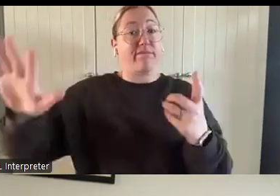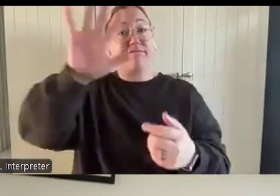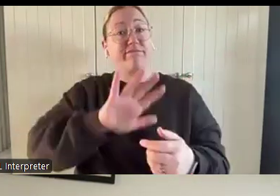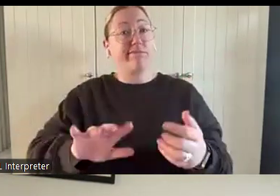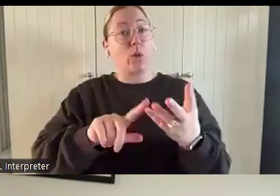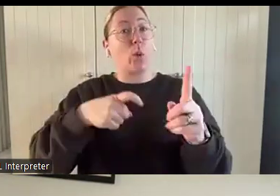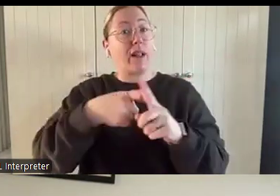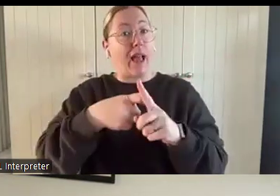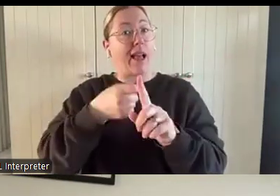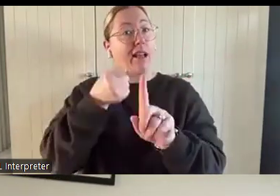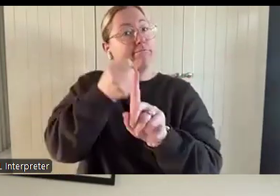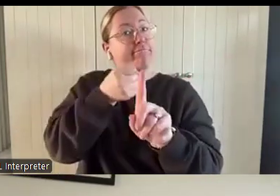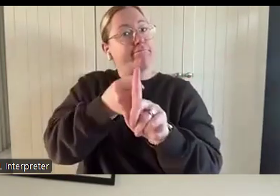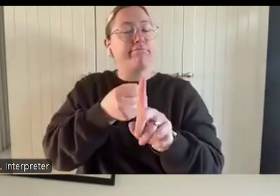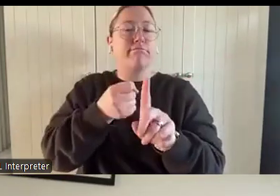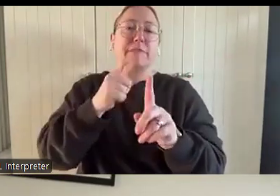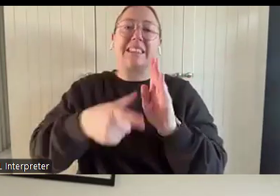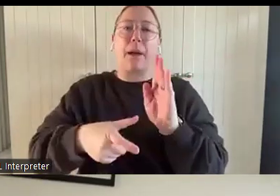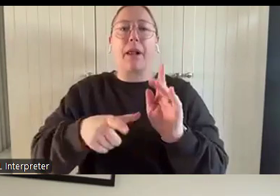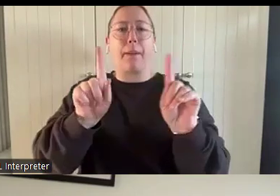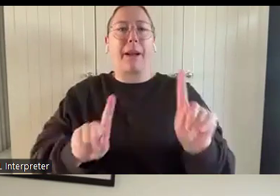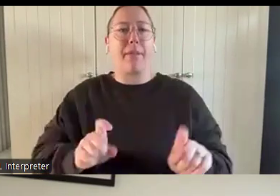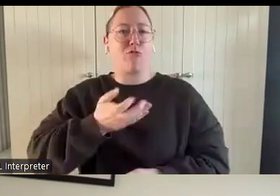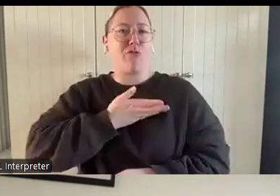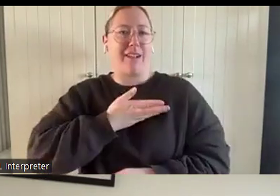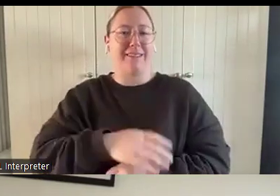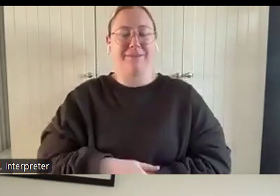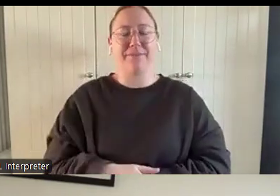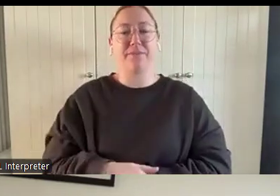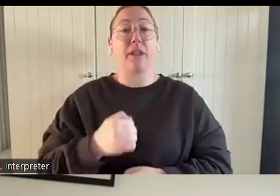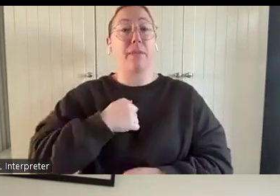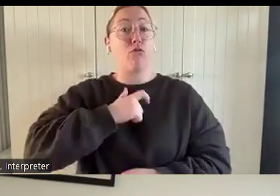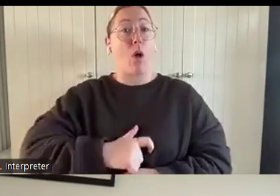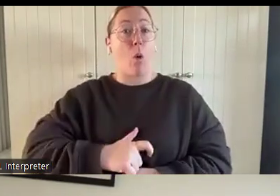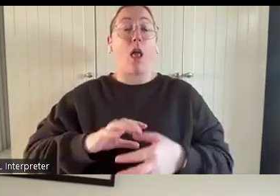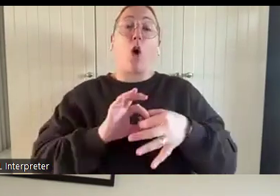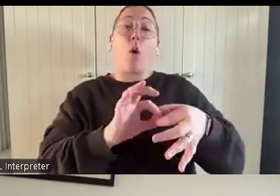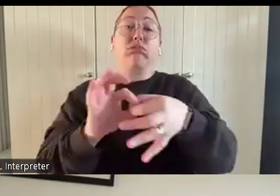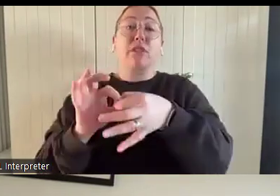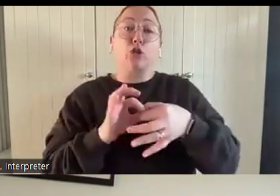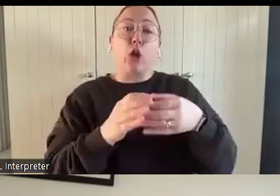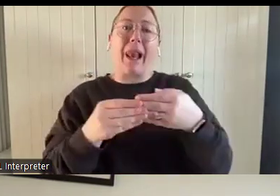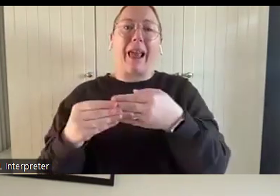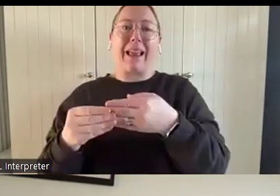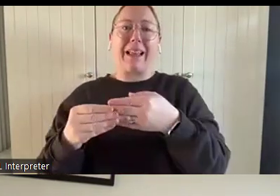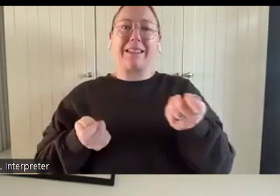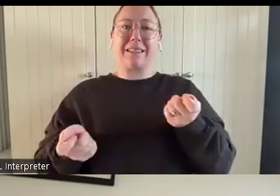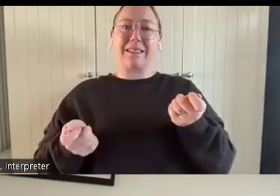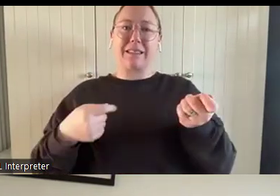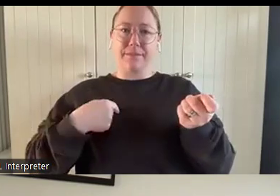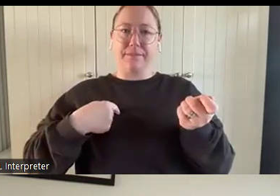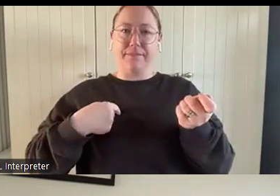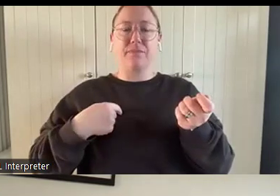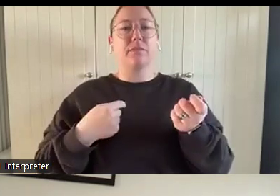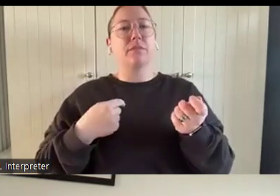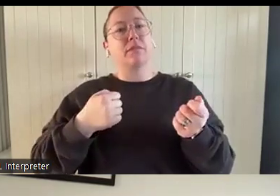people's rights. My role here is co-production lead, which really means I spend a lot of my time talking about how we can